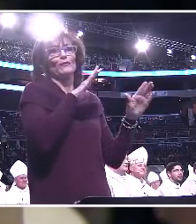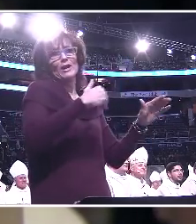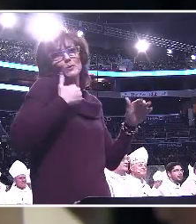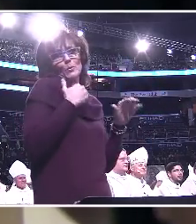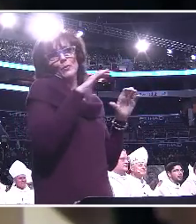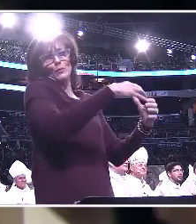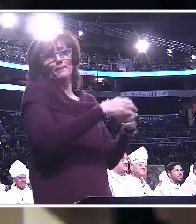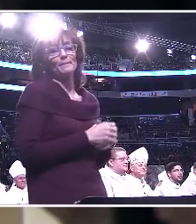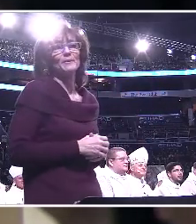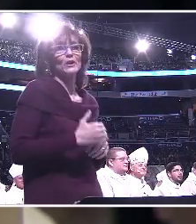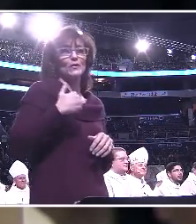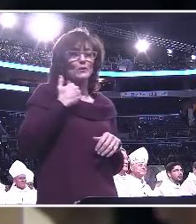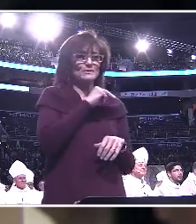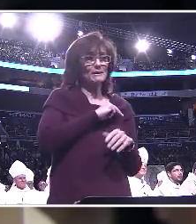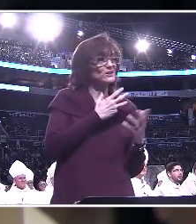The youth minister, on the other hand.